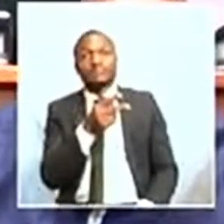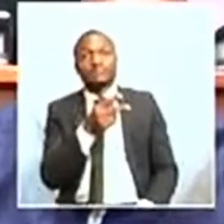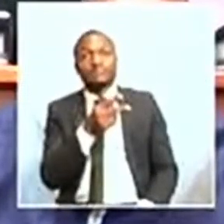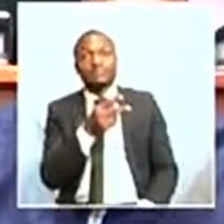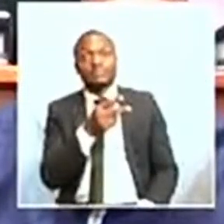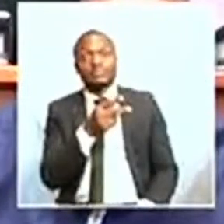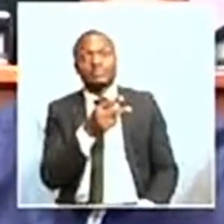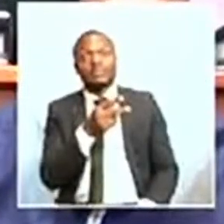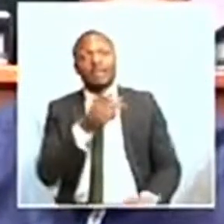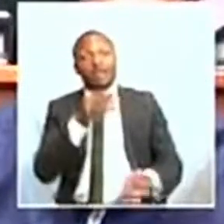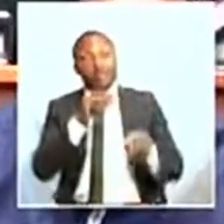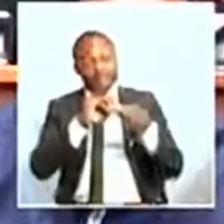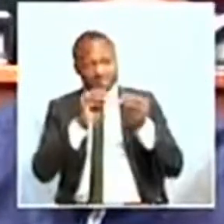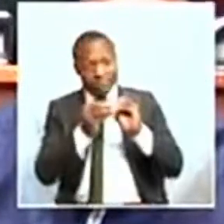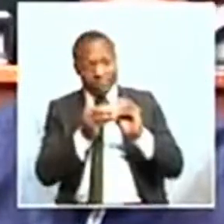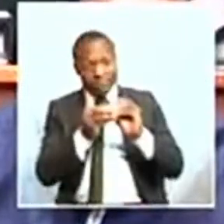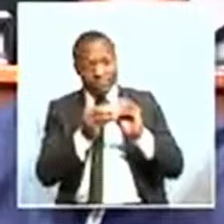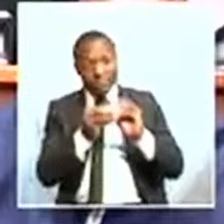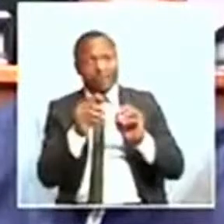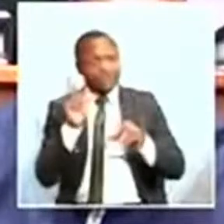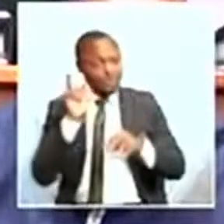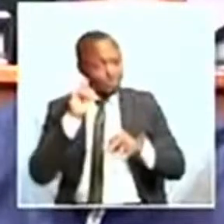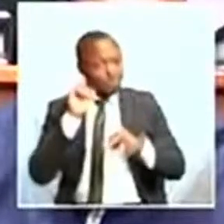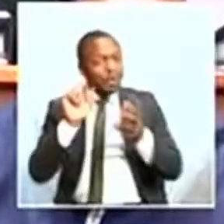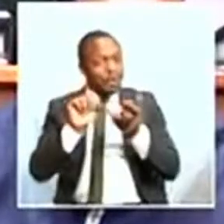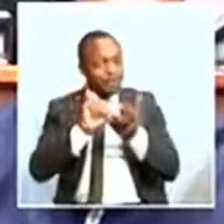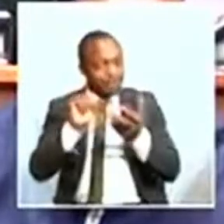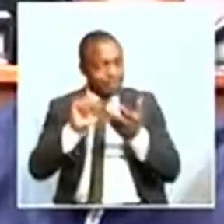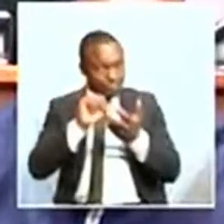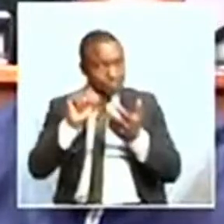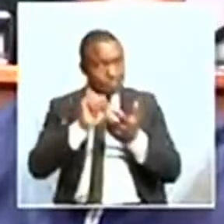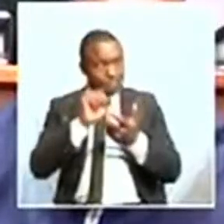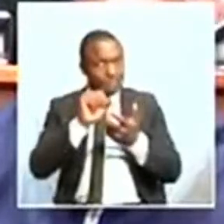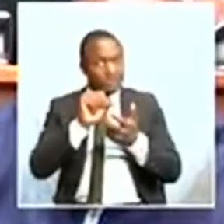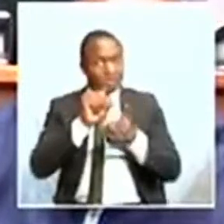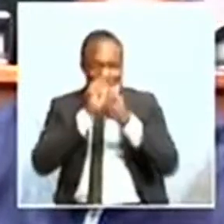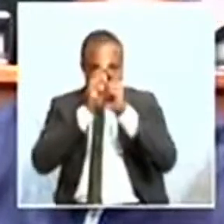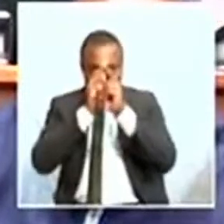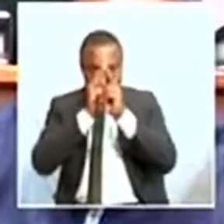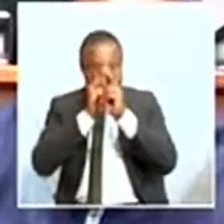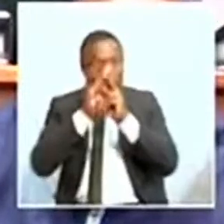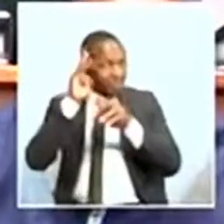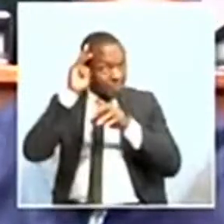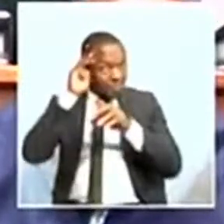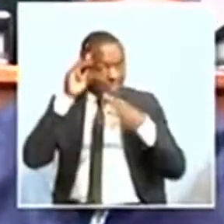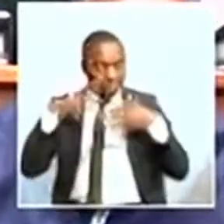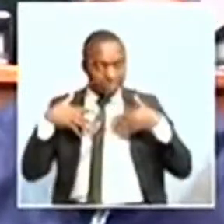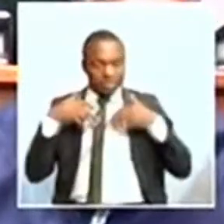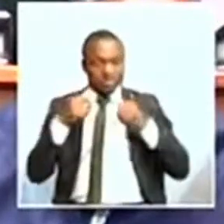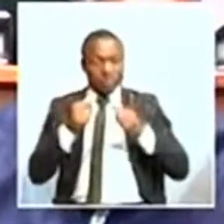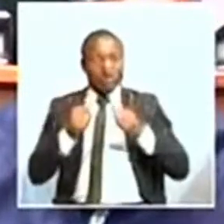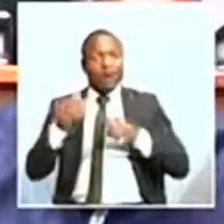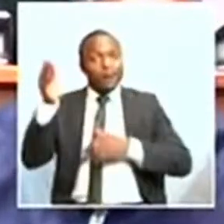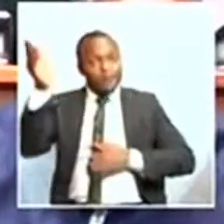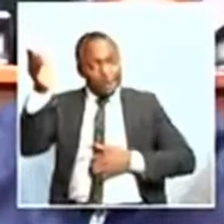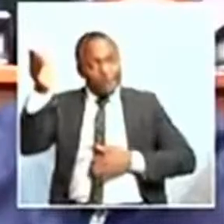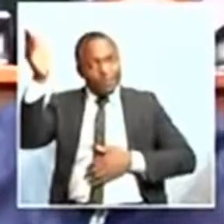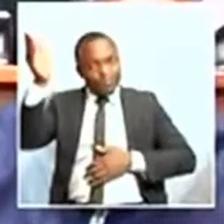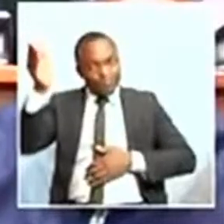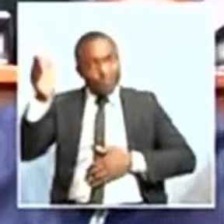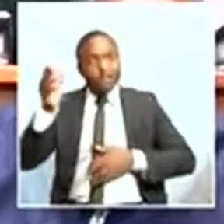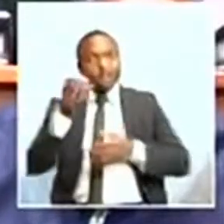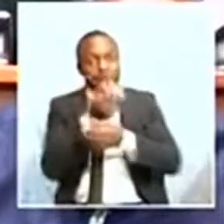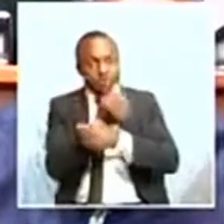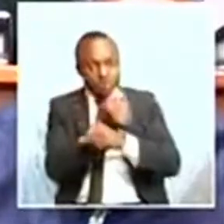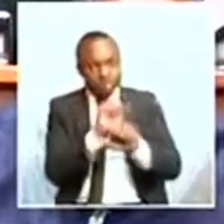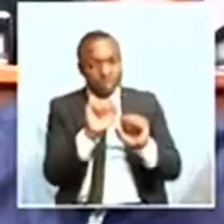detection of numbers. I think you've read the statistics. Is the Ministry of Health doing enough sensitization to the measures